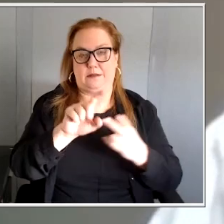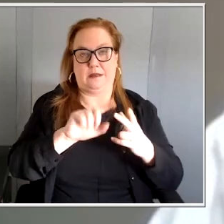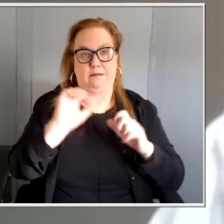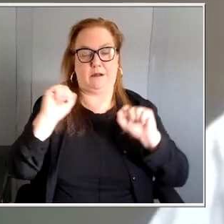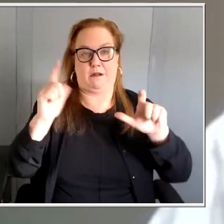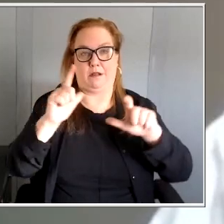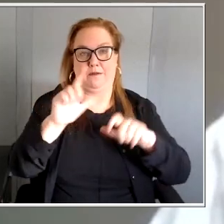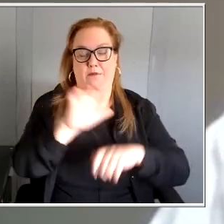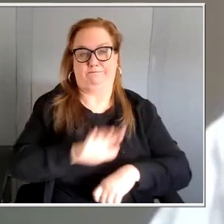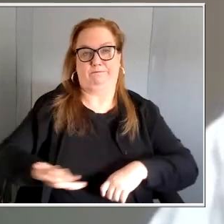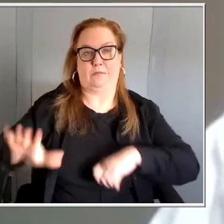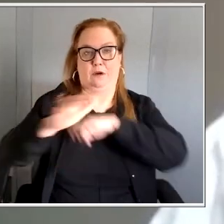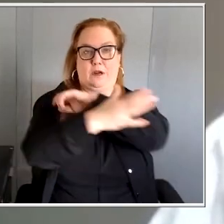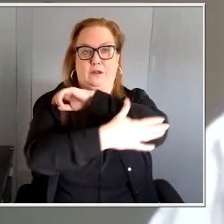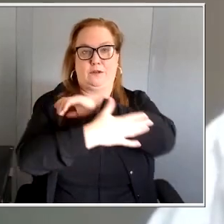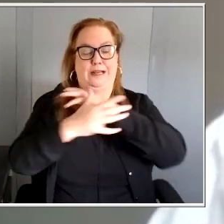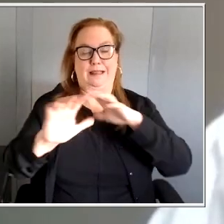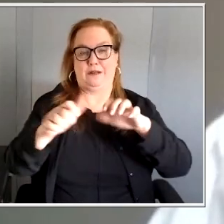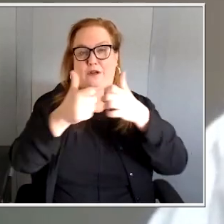is not going away.